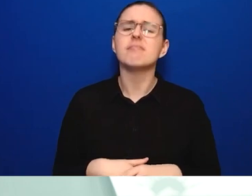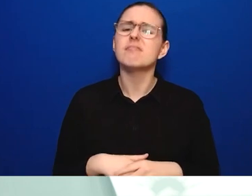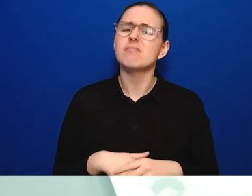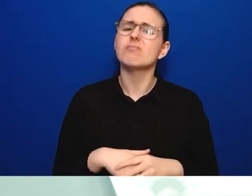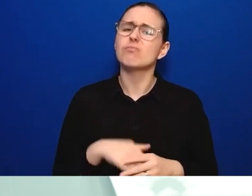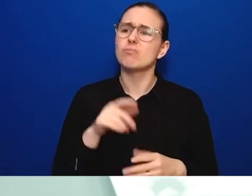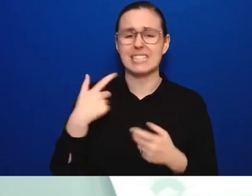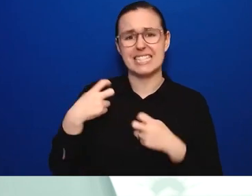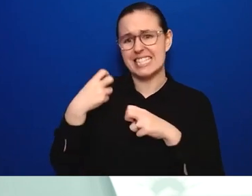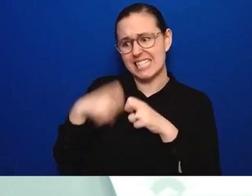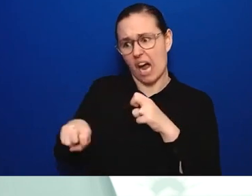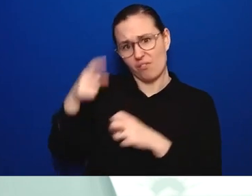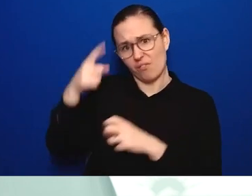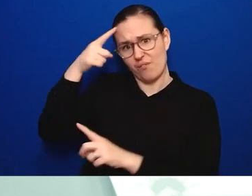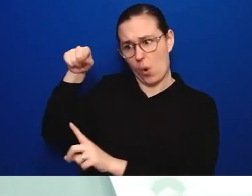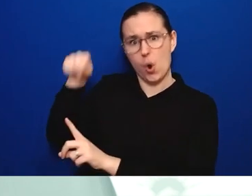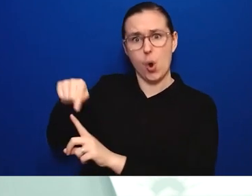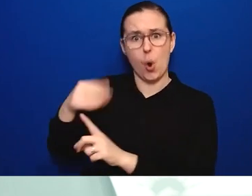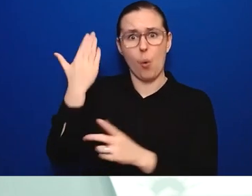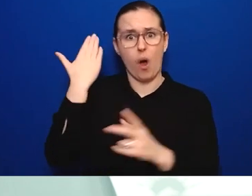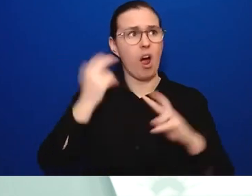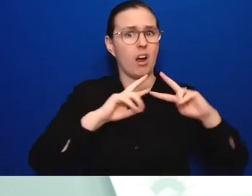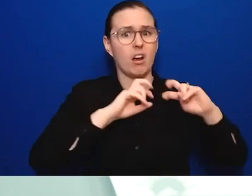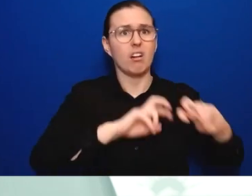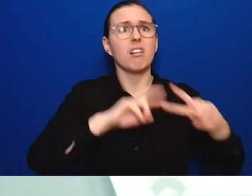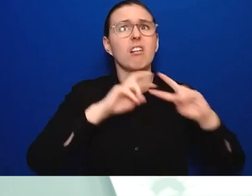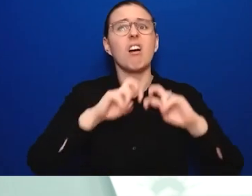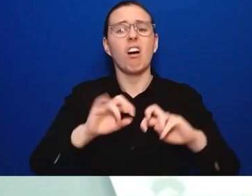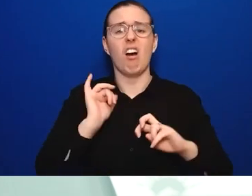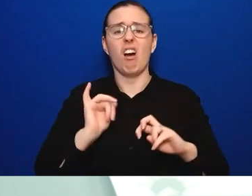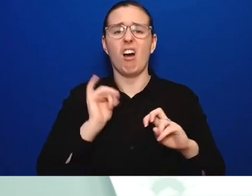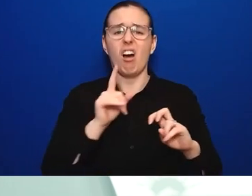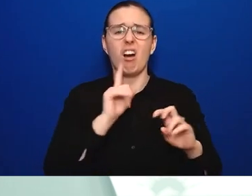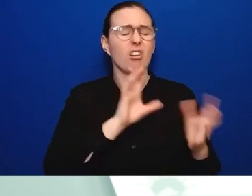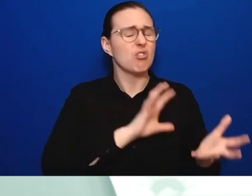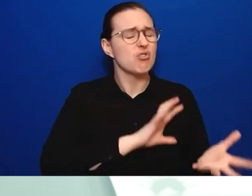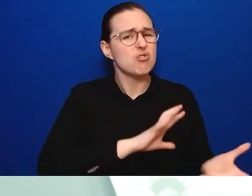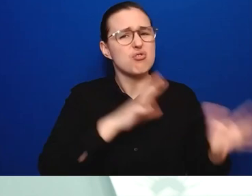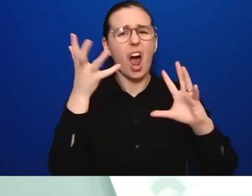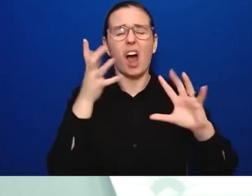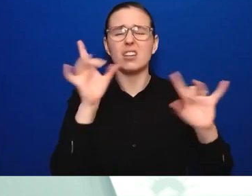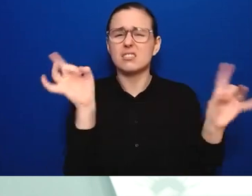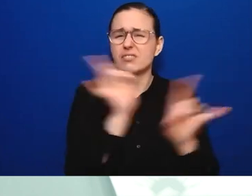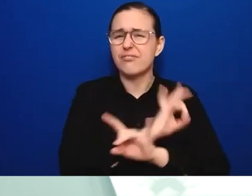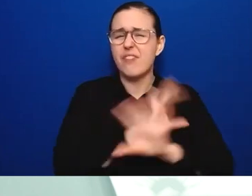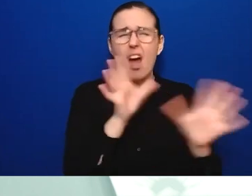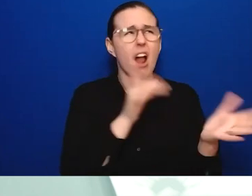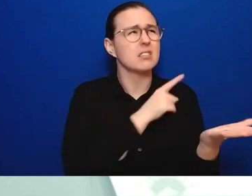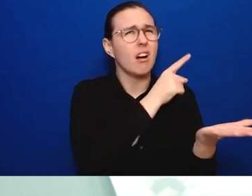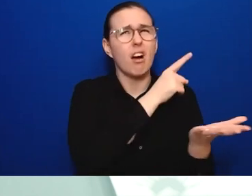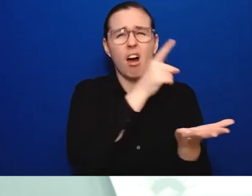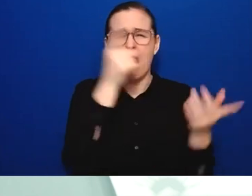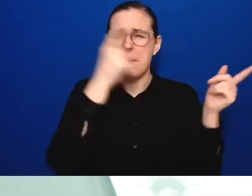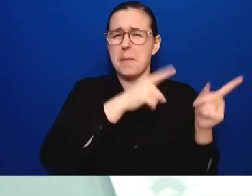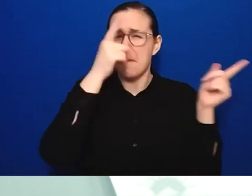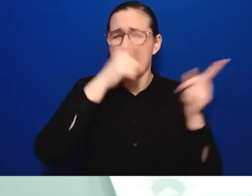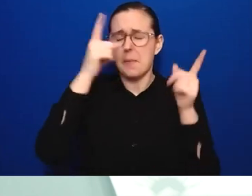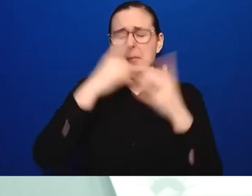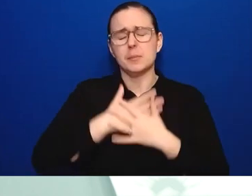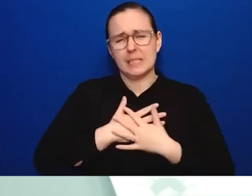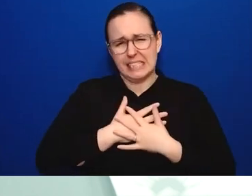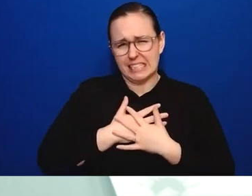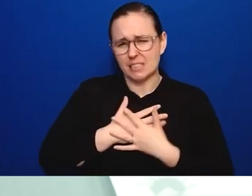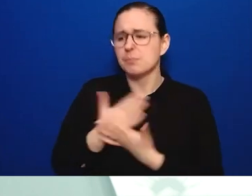continue to face. So I want to acknowledge Elaine, who can't be with us today, and to thank her for her leadership, to giving government, Minister